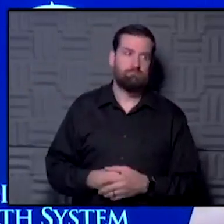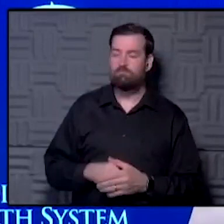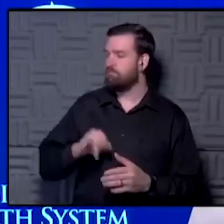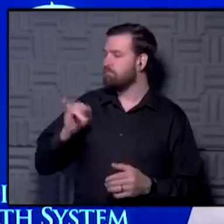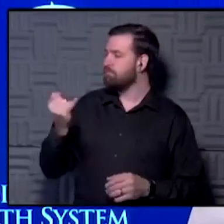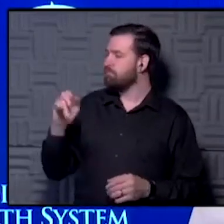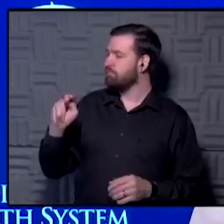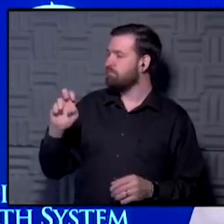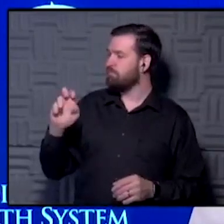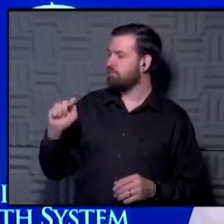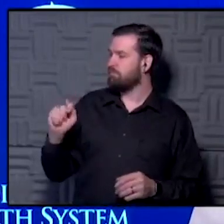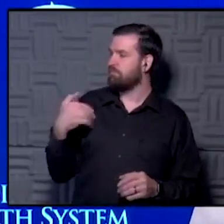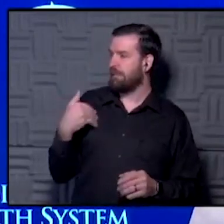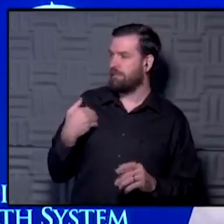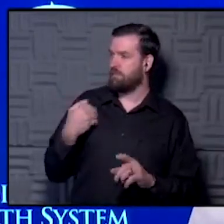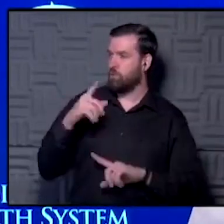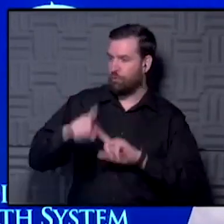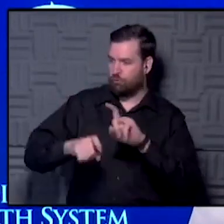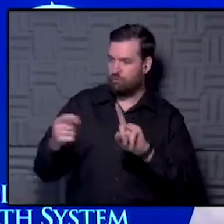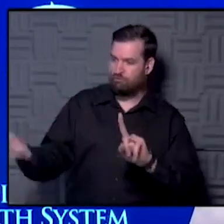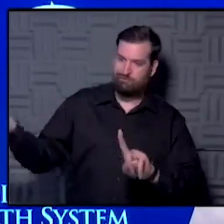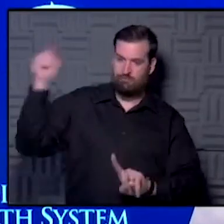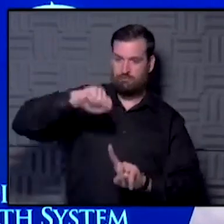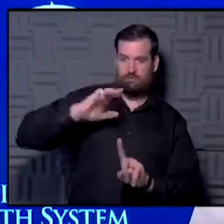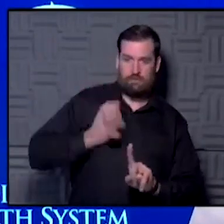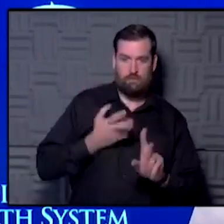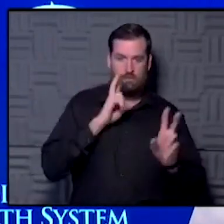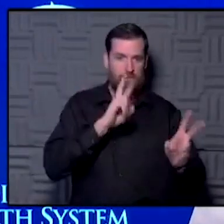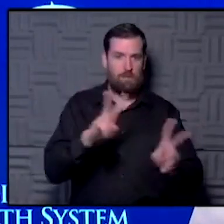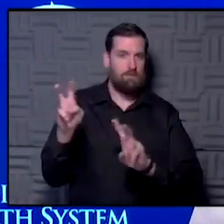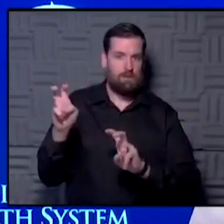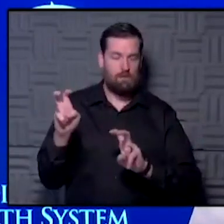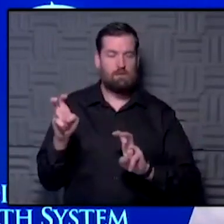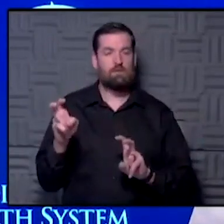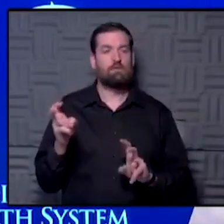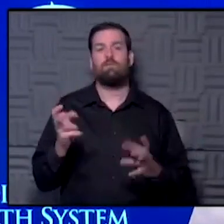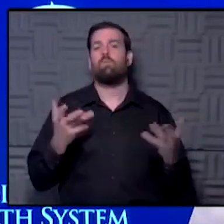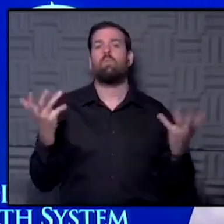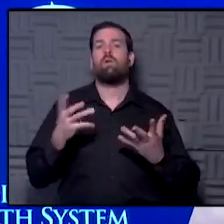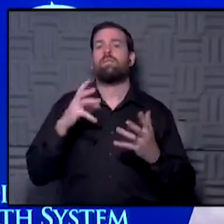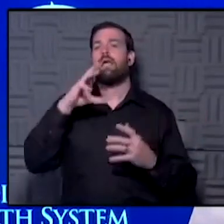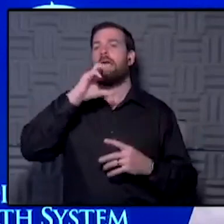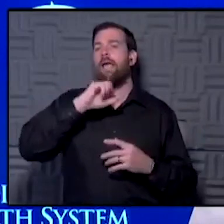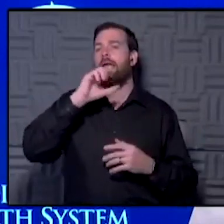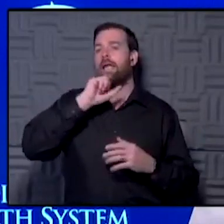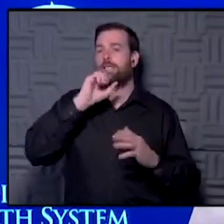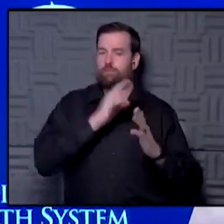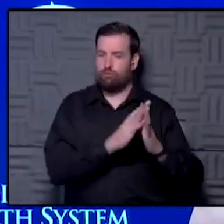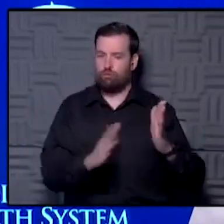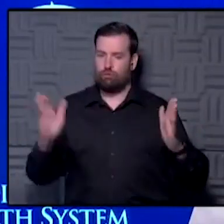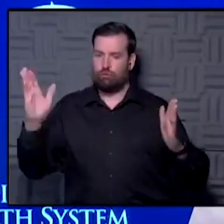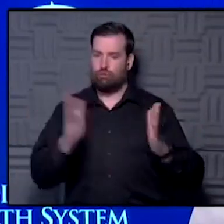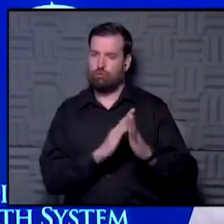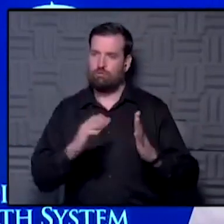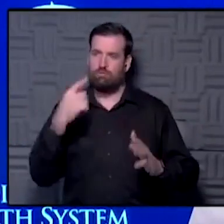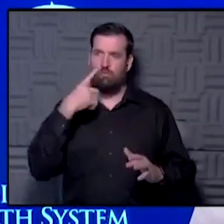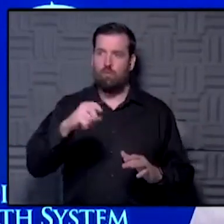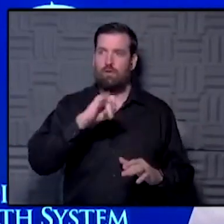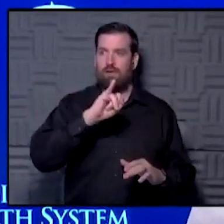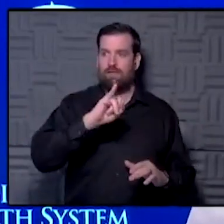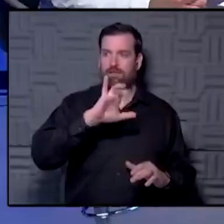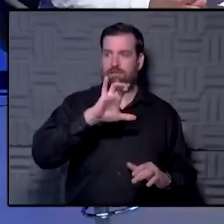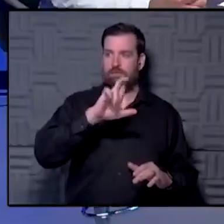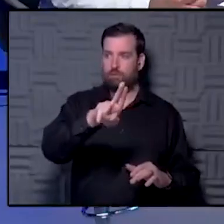Janet has a question that might lead us back to what our topic was today. She wants to know, what is the age range of our patients that are in the ICU?